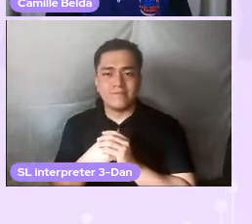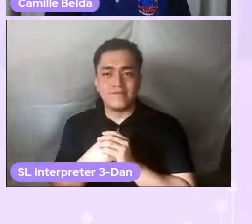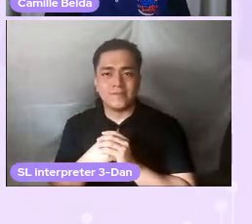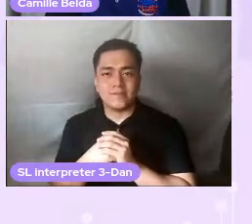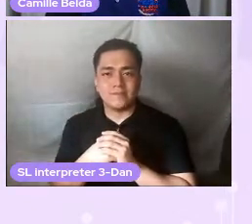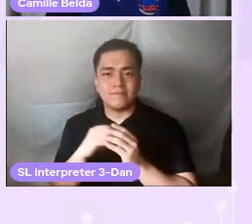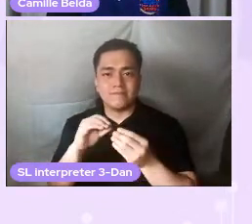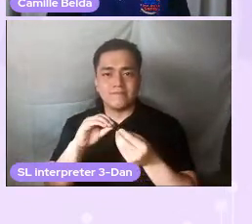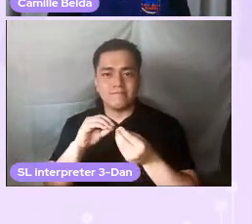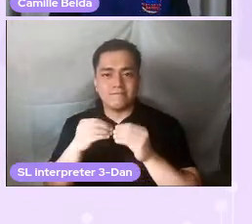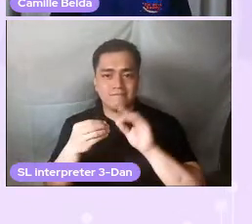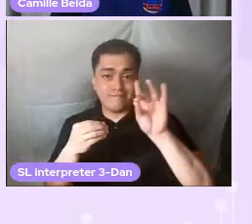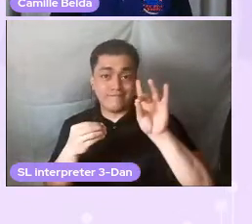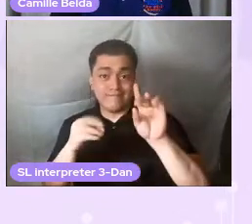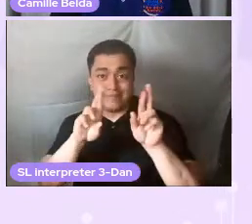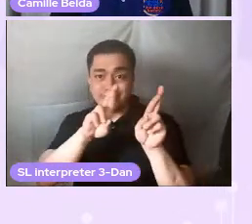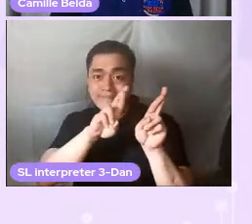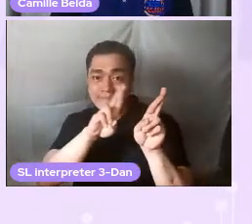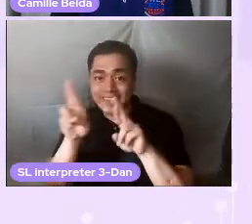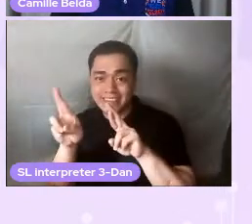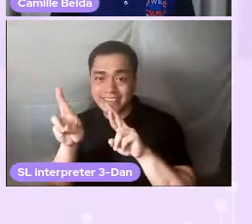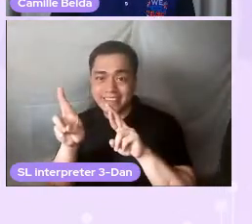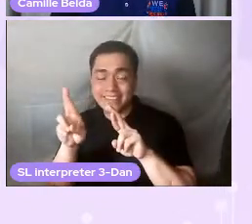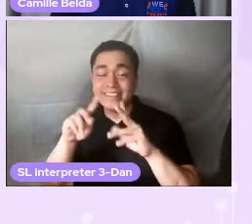Marker ready and go.